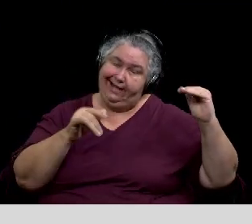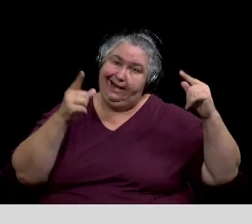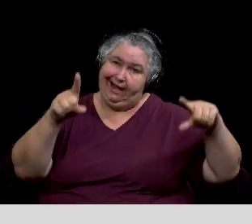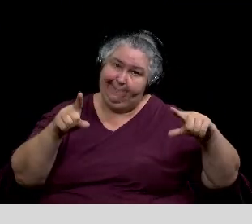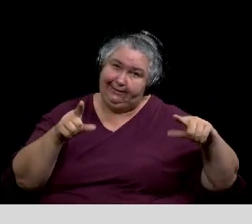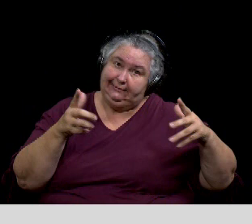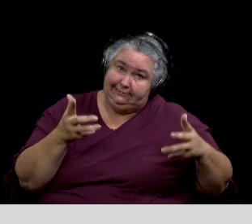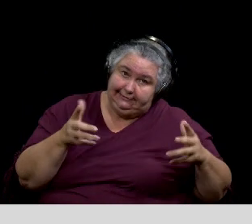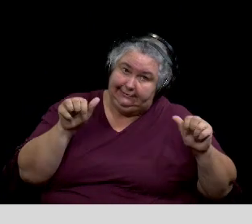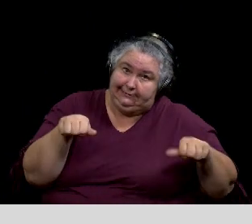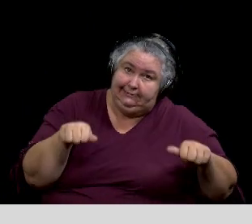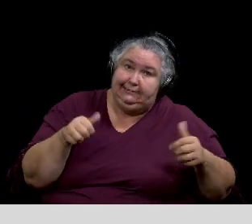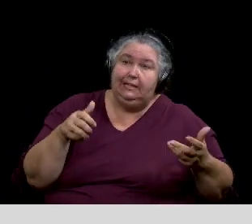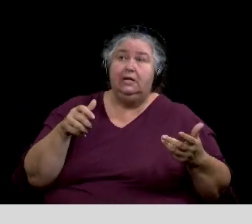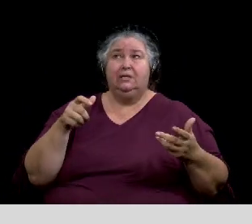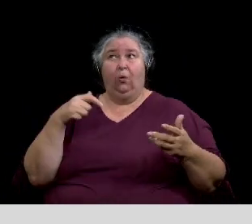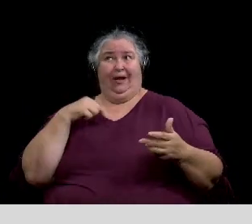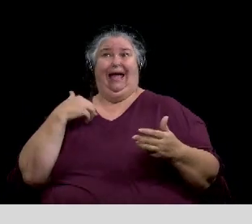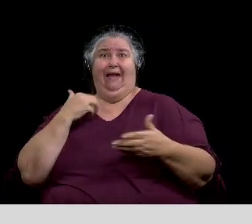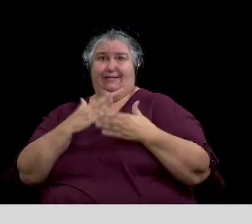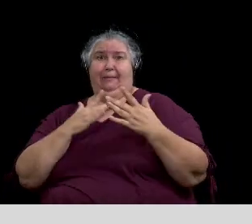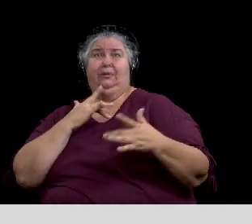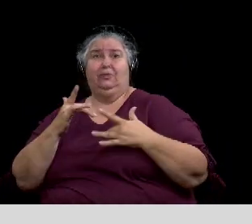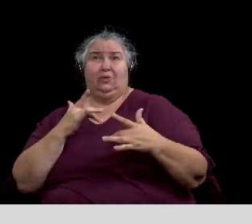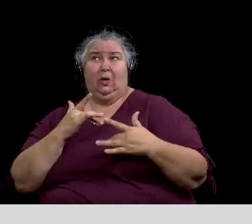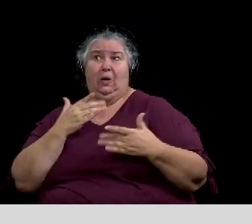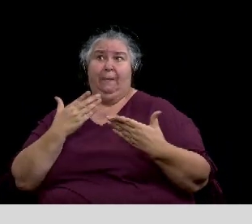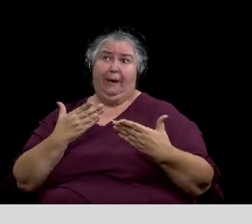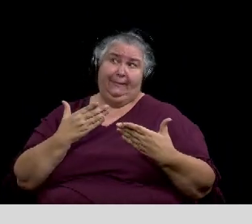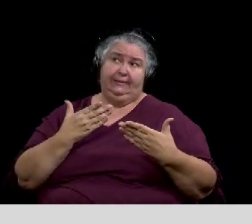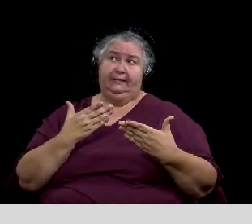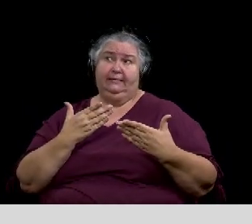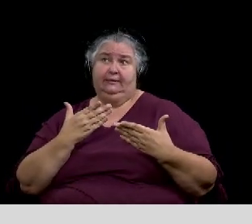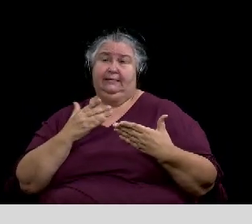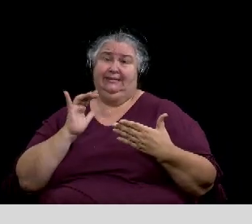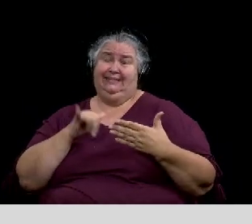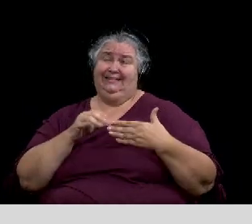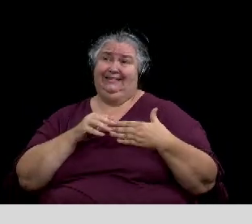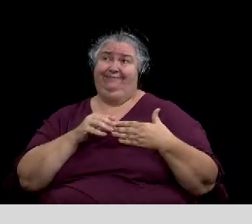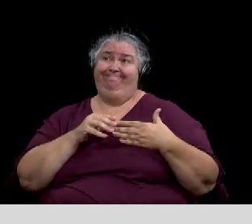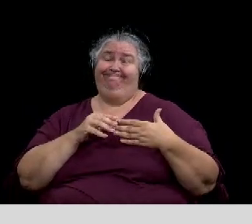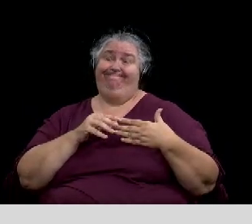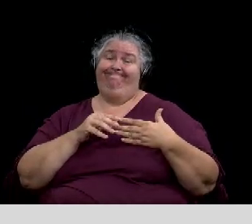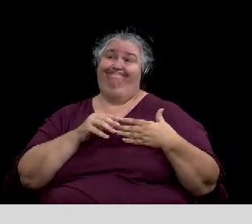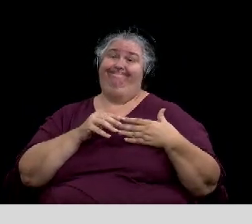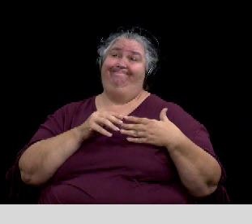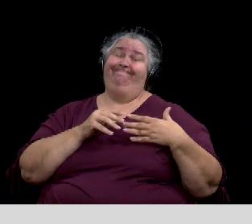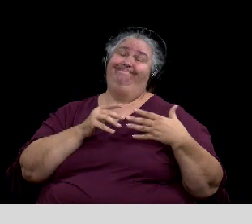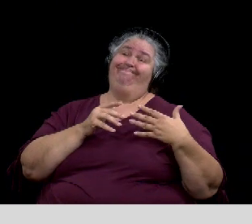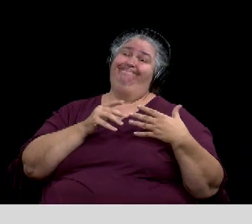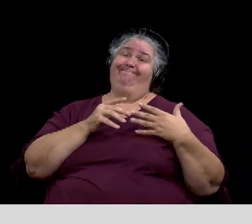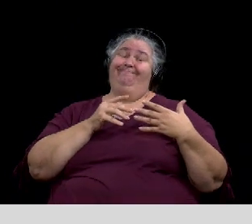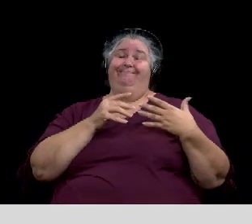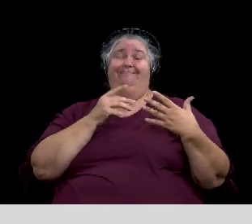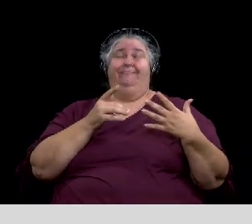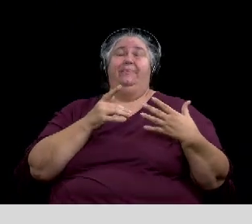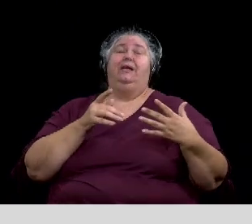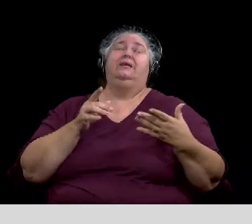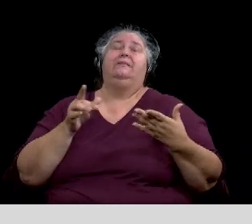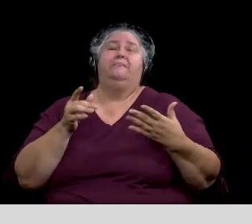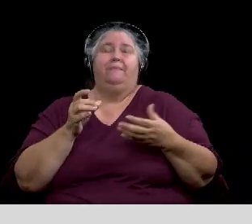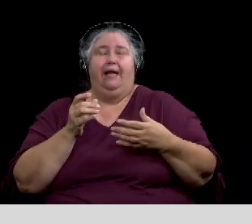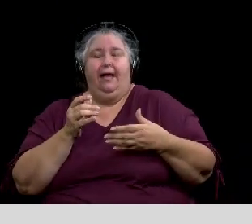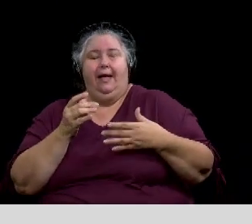some concern. This may be a lead indicator of cases that are coming, and I just wanted to make you